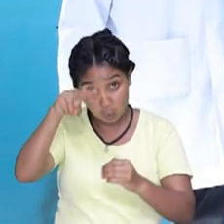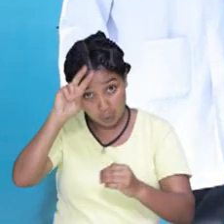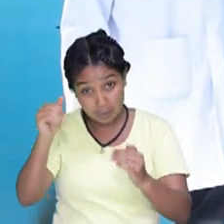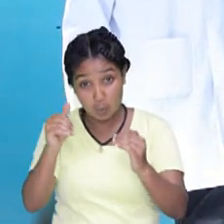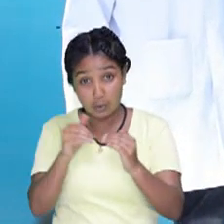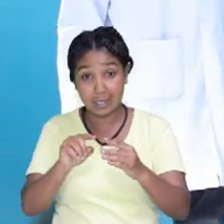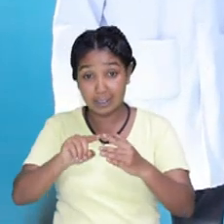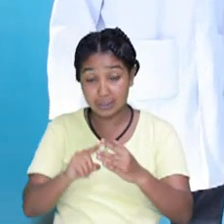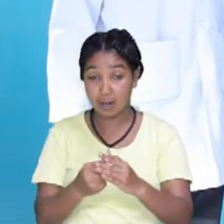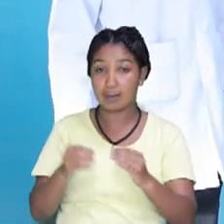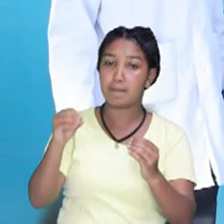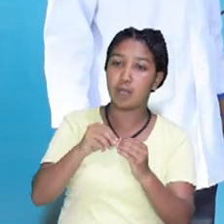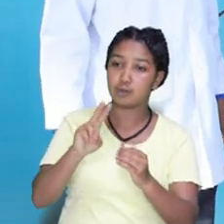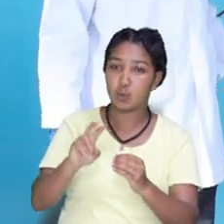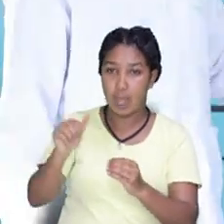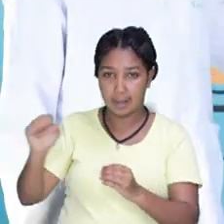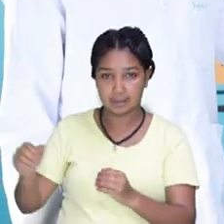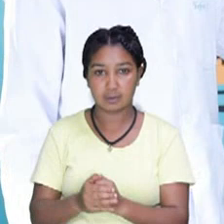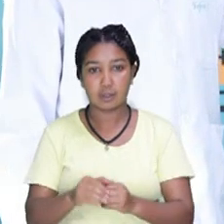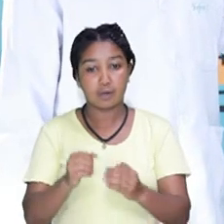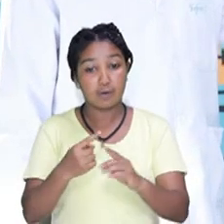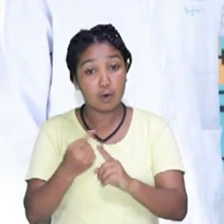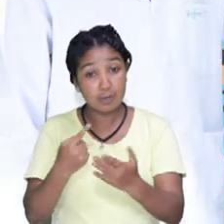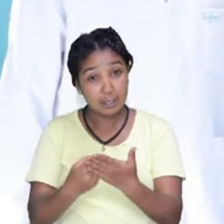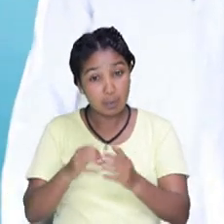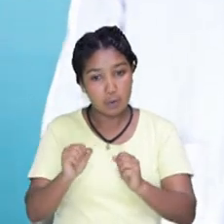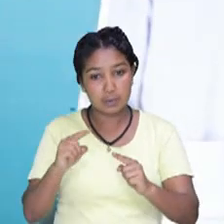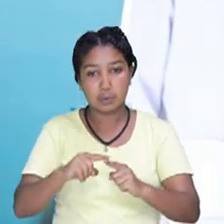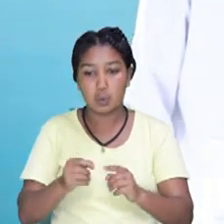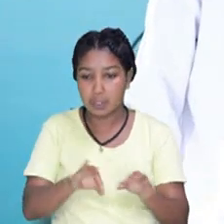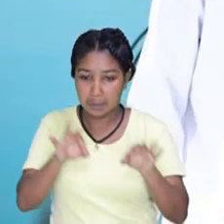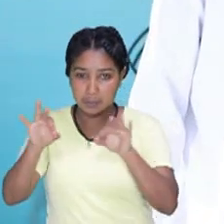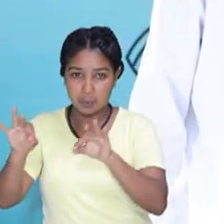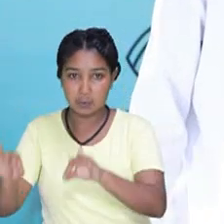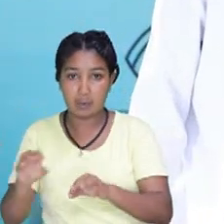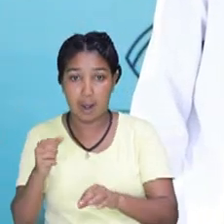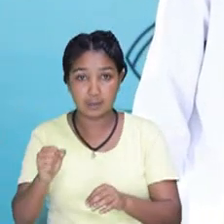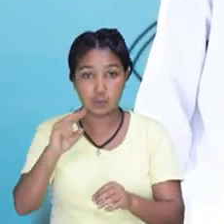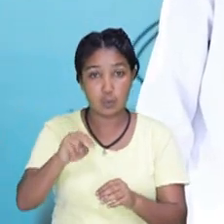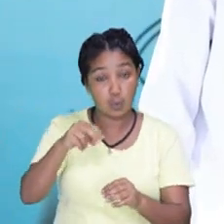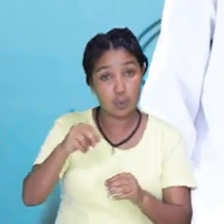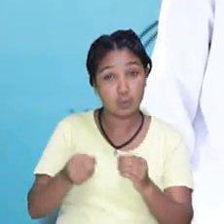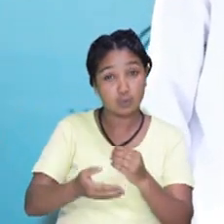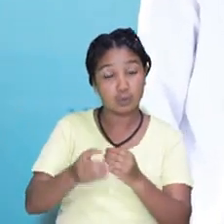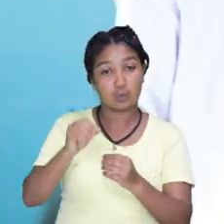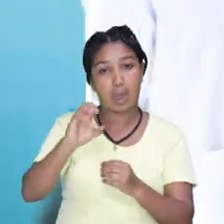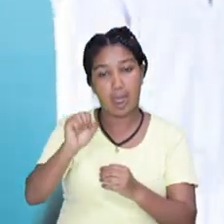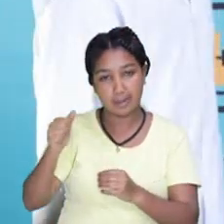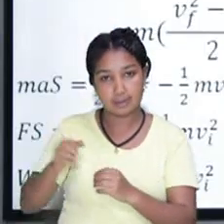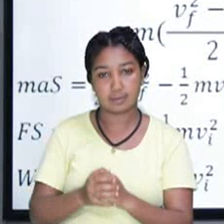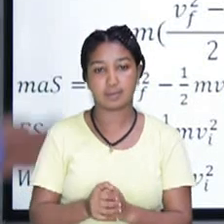initial velocity squared plus 2as. From this, it's possible to resubstitute it as 2y of a times